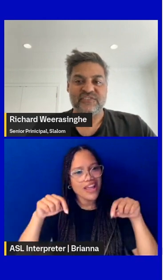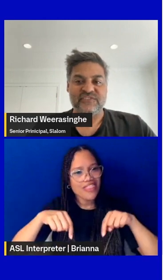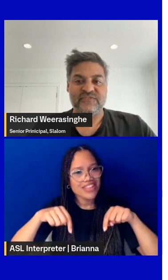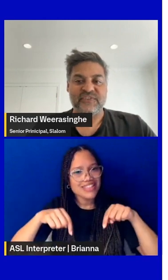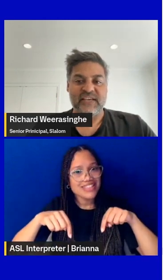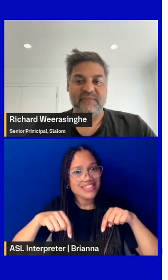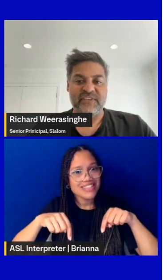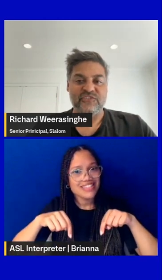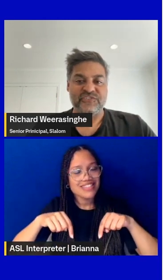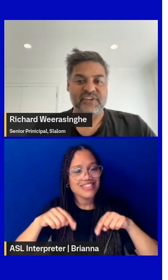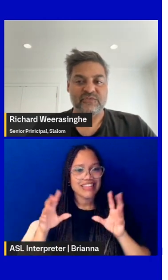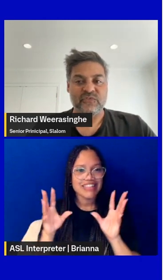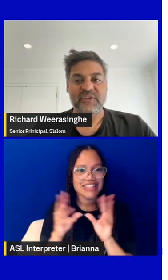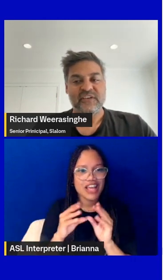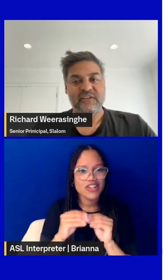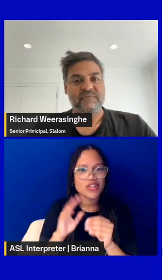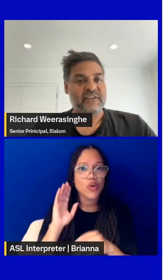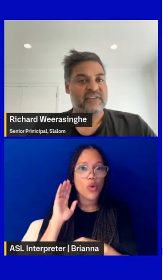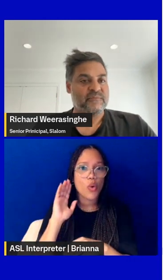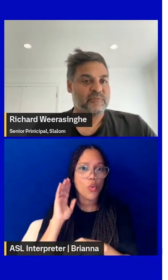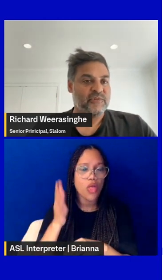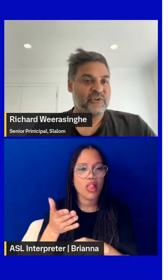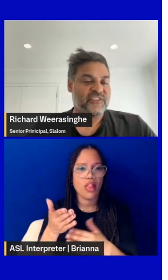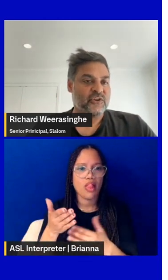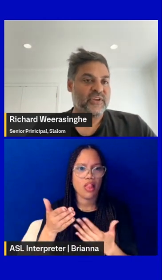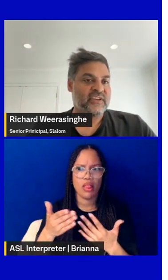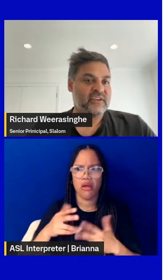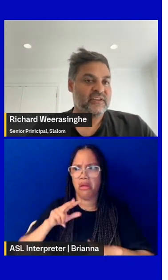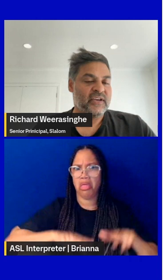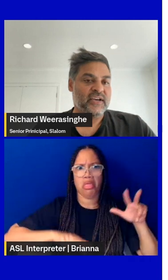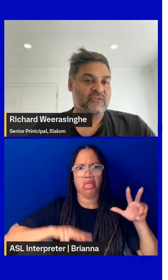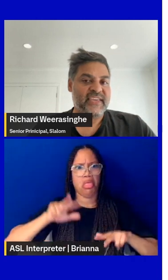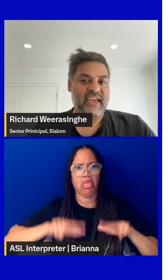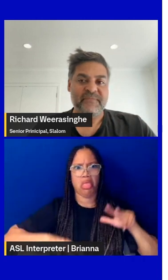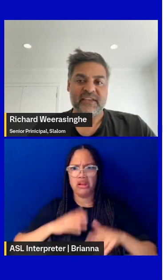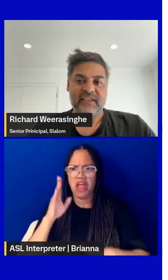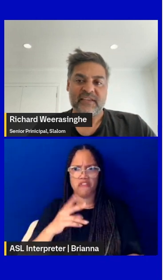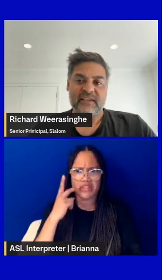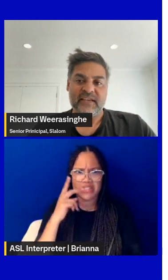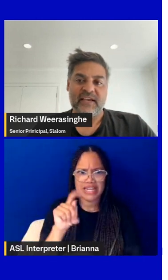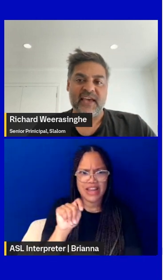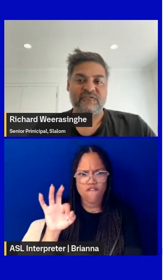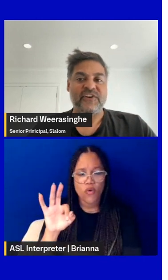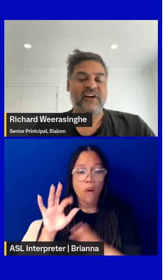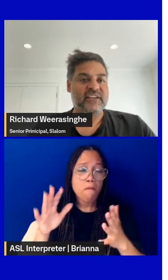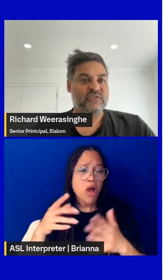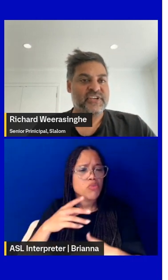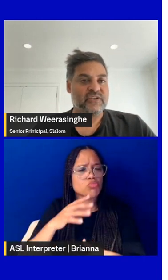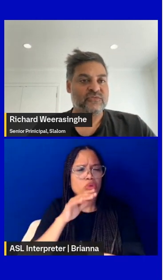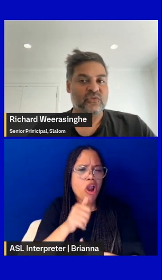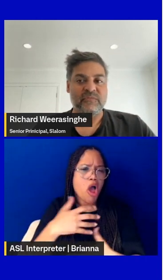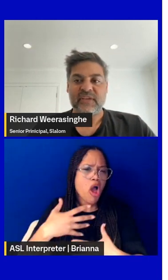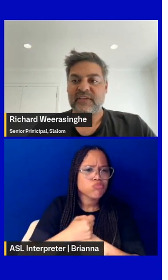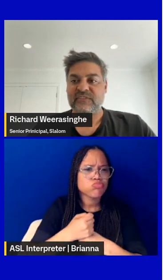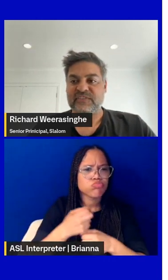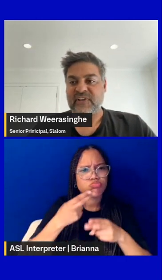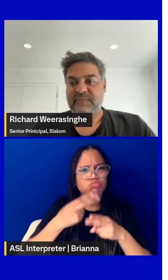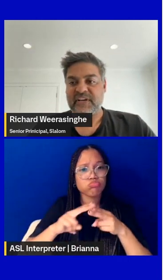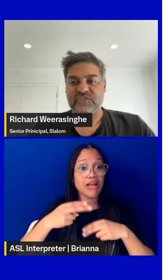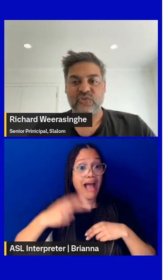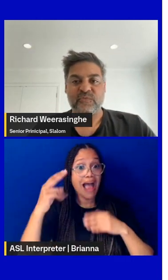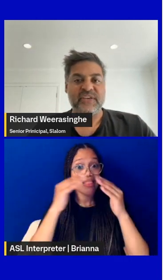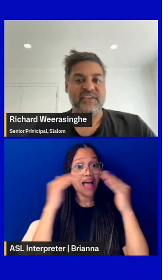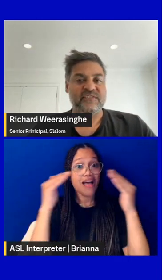is going to be new to Terraform, but probably worth a quick recap. At a very high level, Terraform is